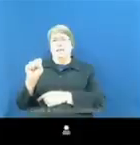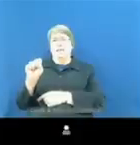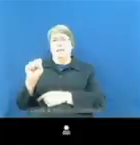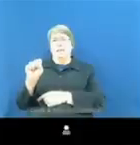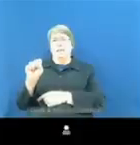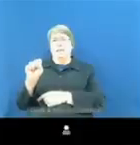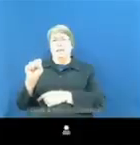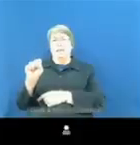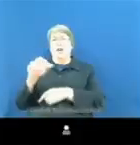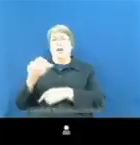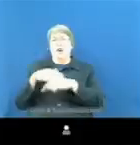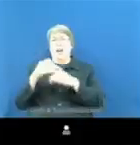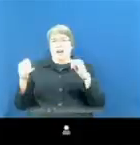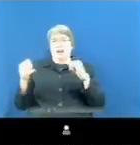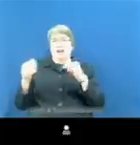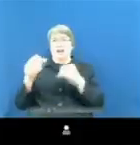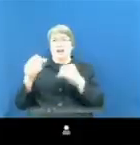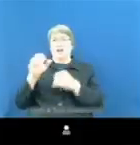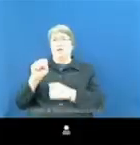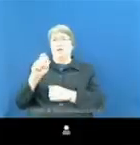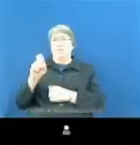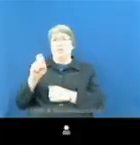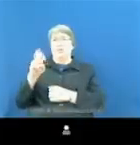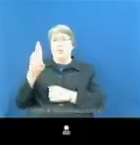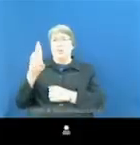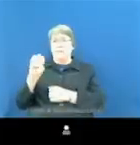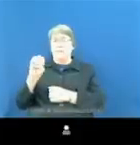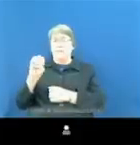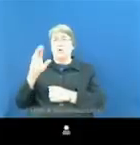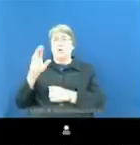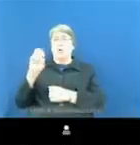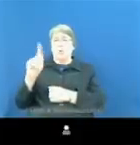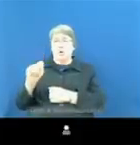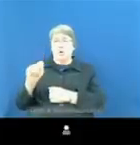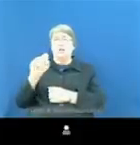S-C-O-T-U-S, Supreme Court of the United States.